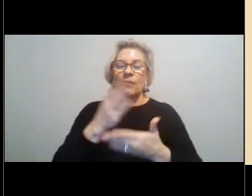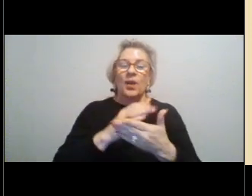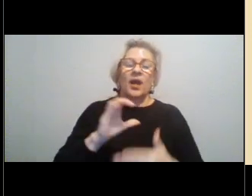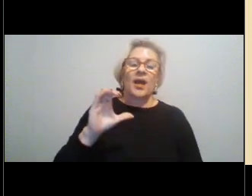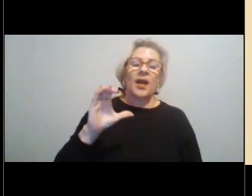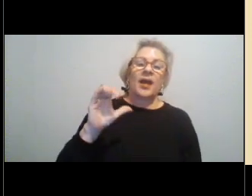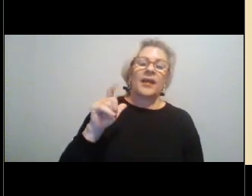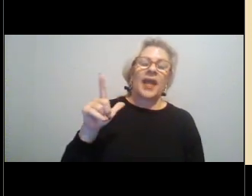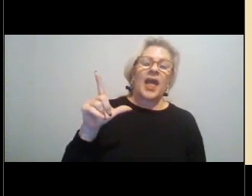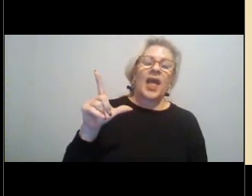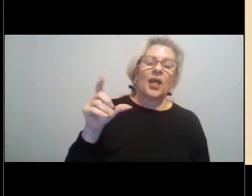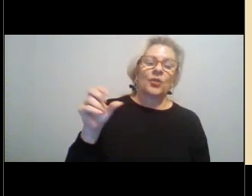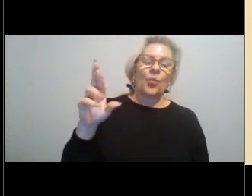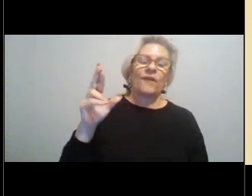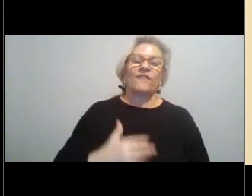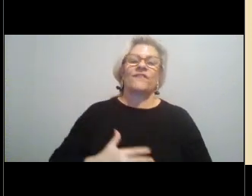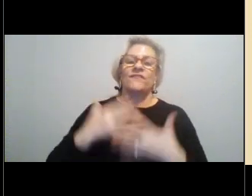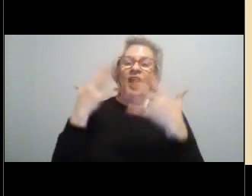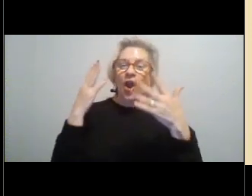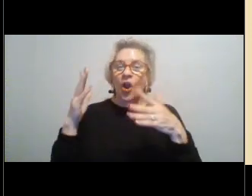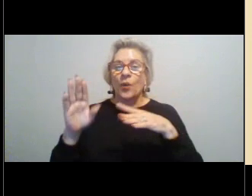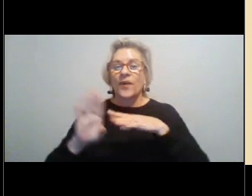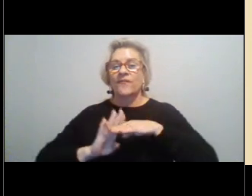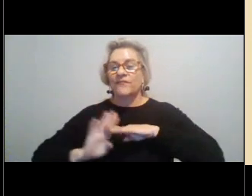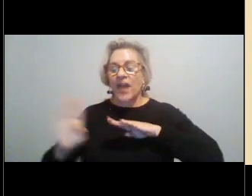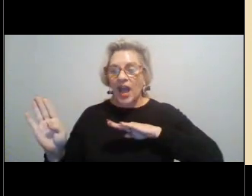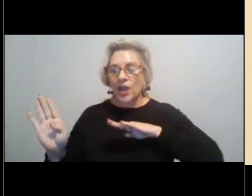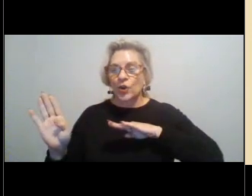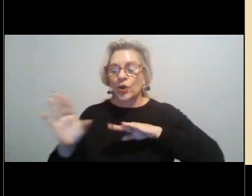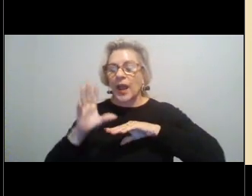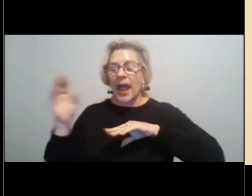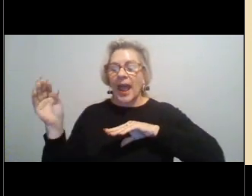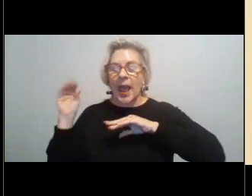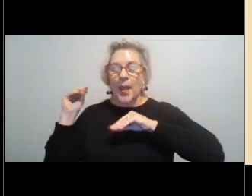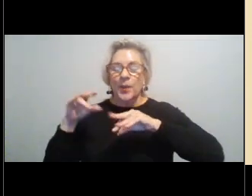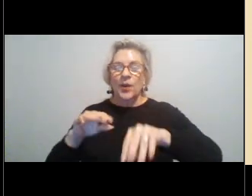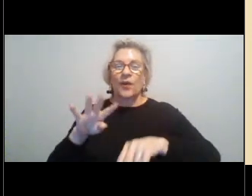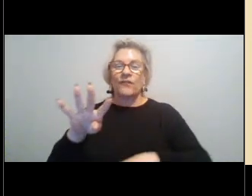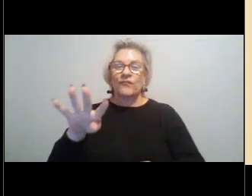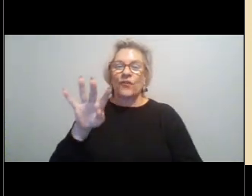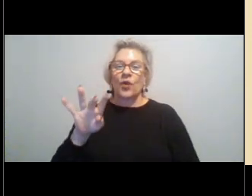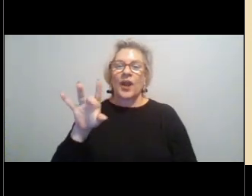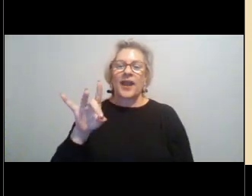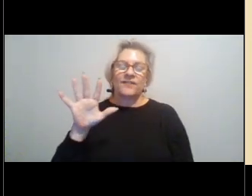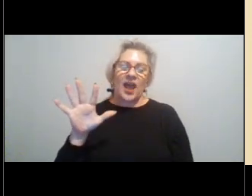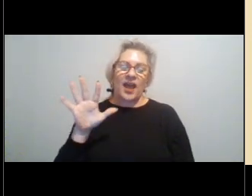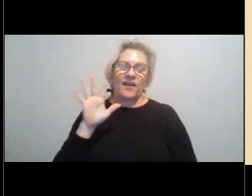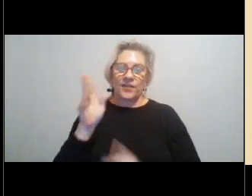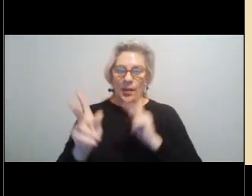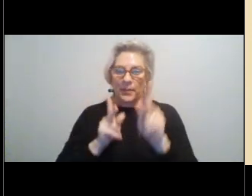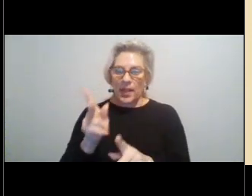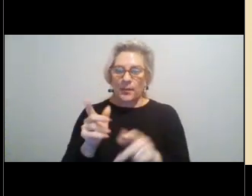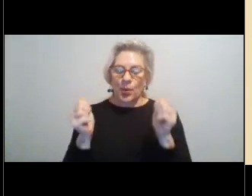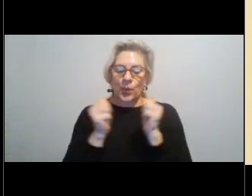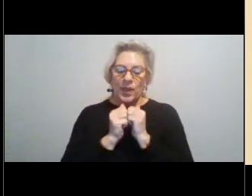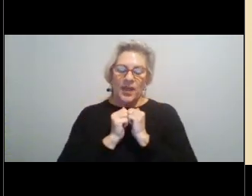Tahoe Transportation evacuated and repopulated 485 people with